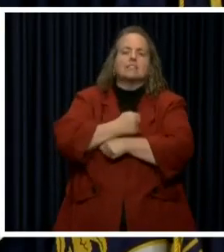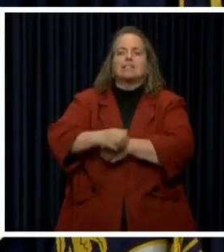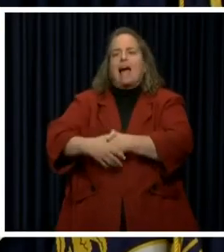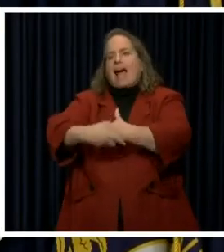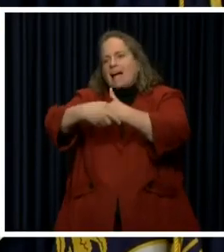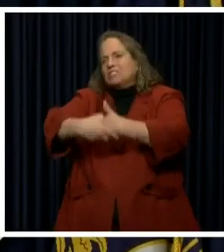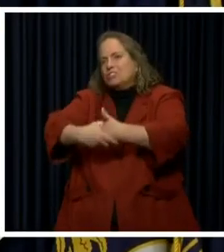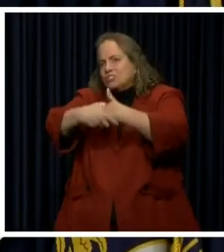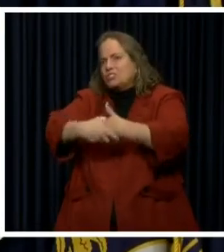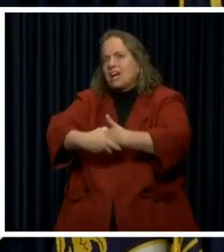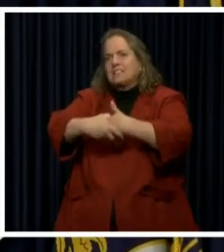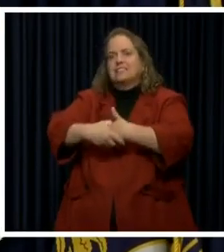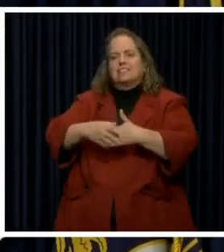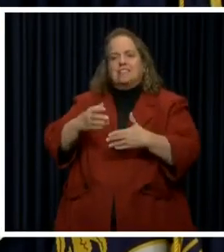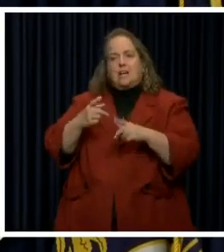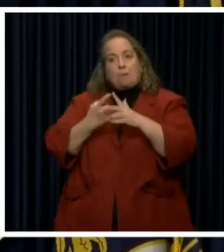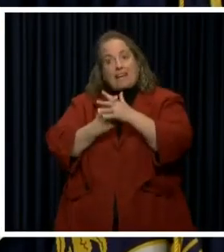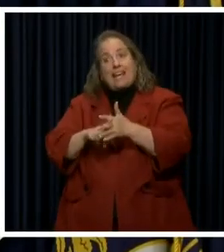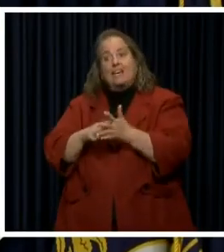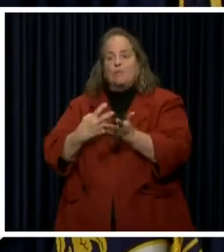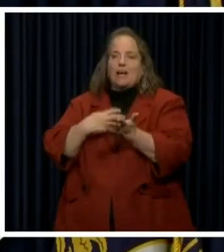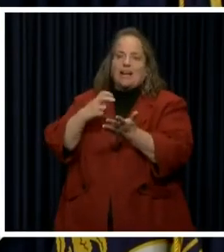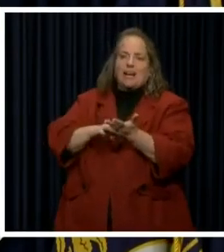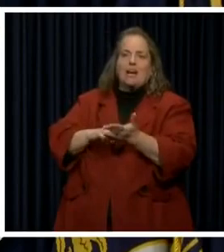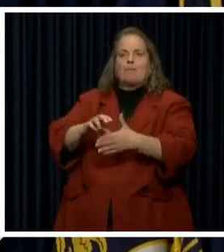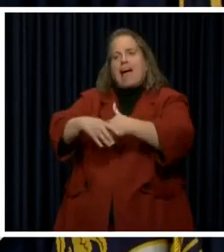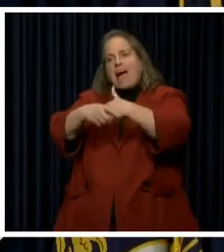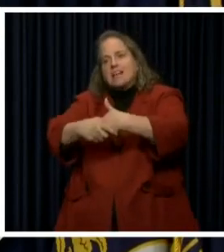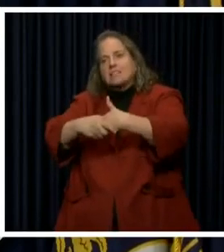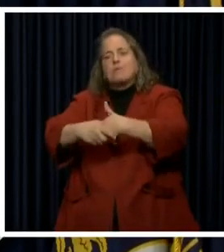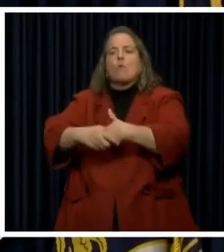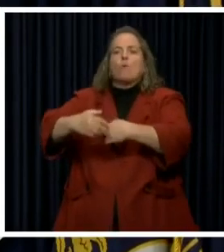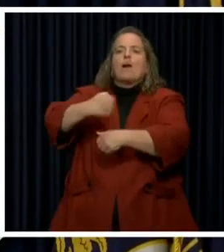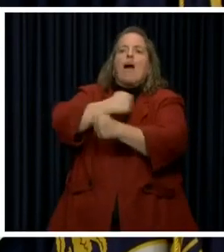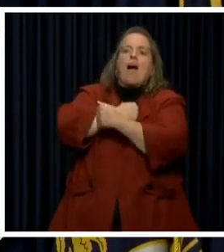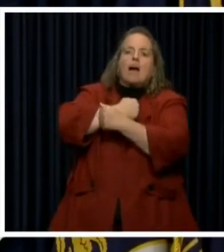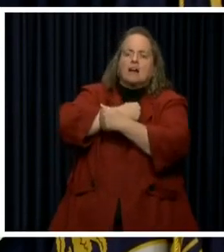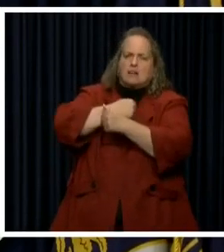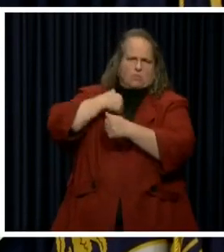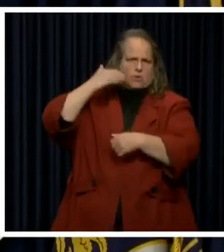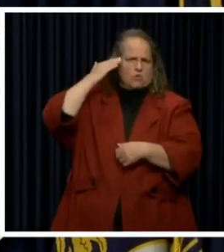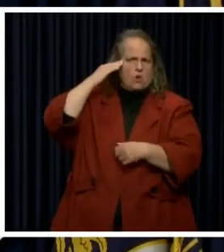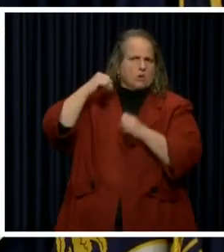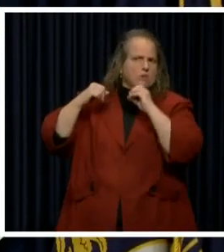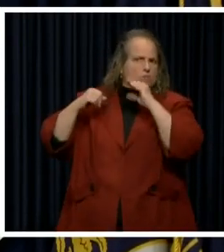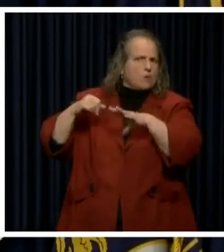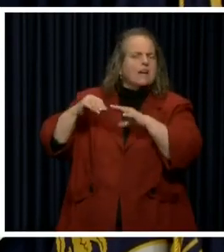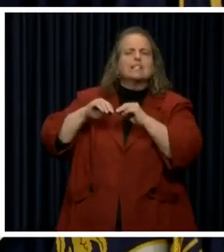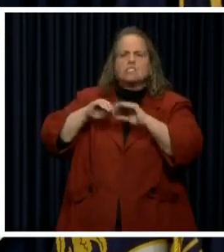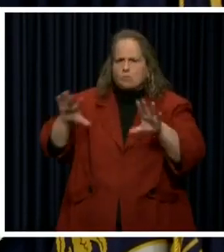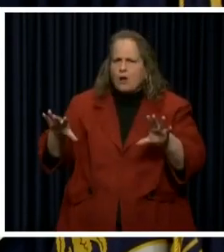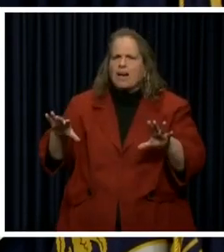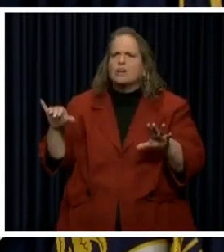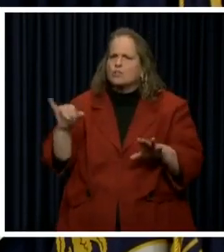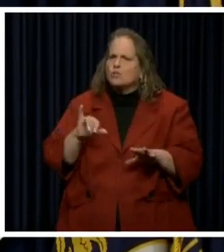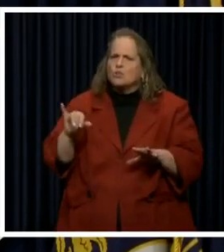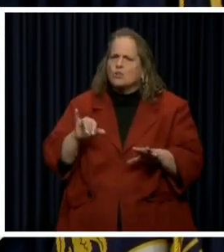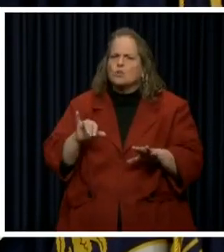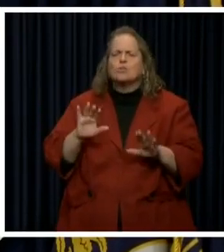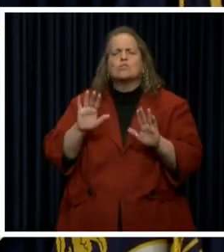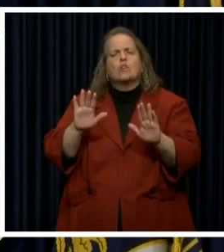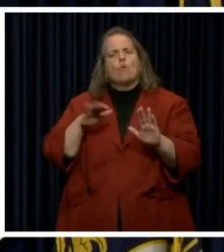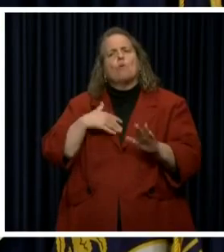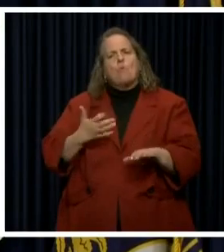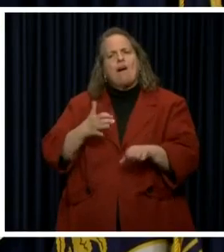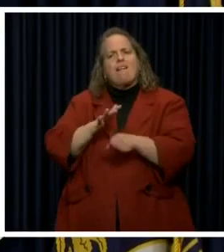ours, right in the beginning, we get up and we give each other handshakes and we hug each other, and we know that can spread the virus too. So we just wanted